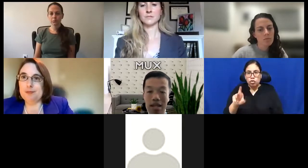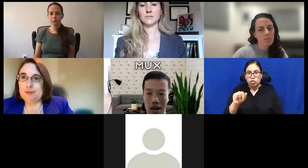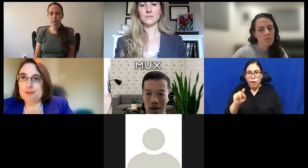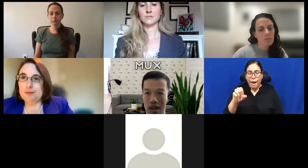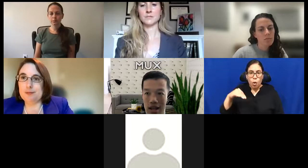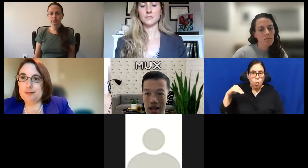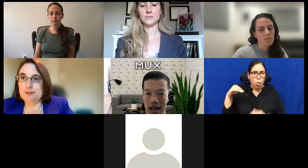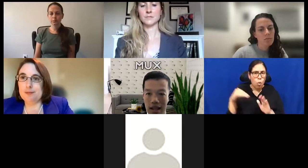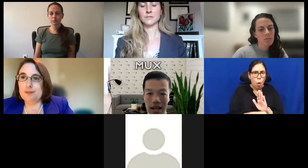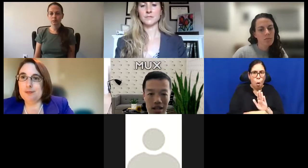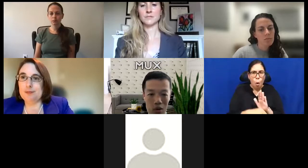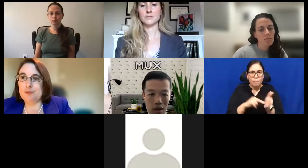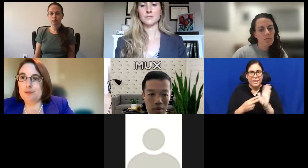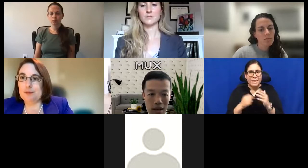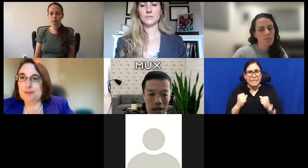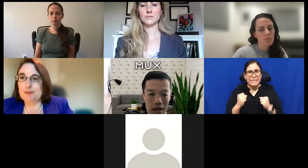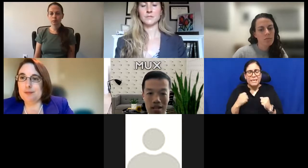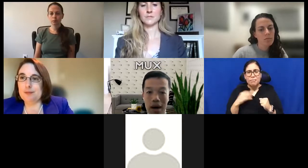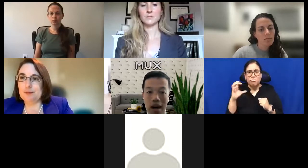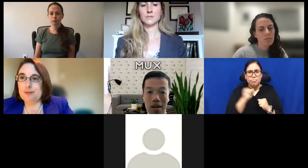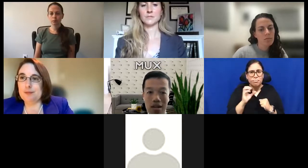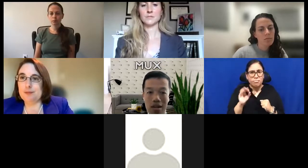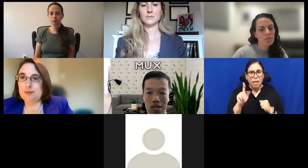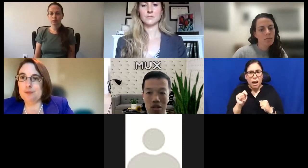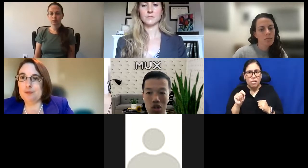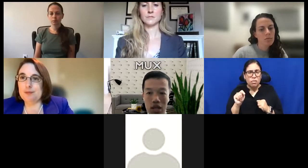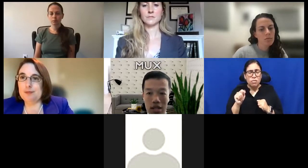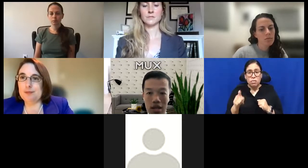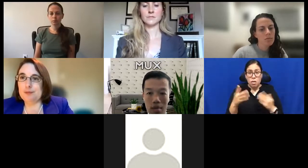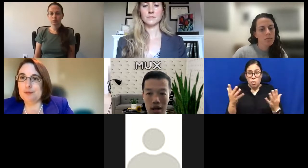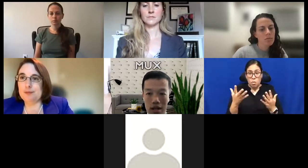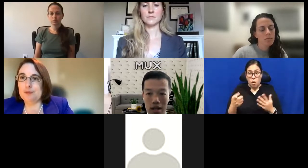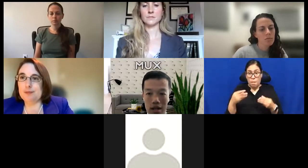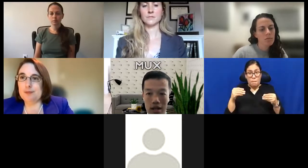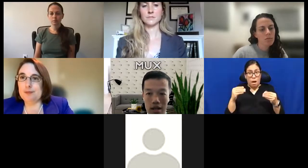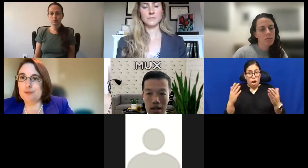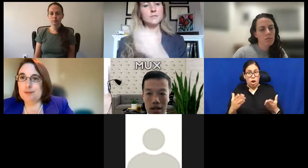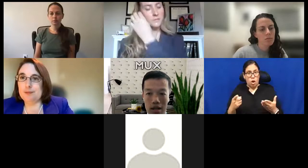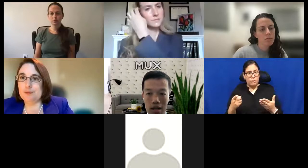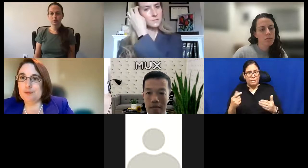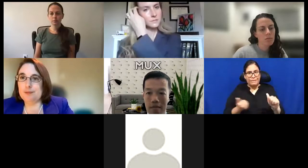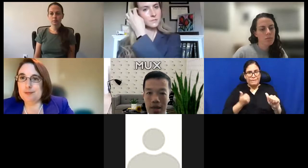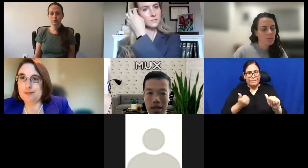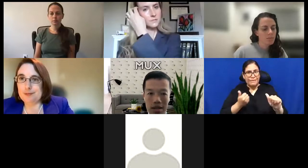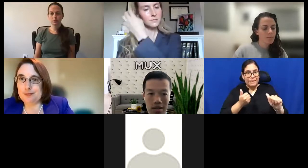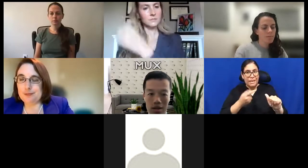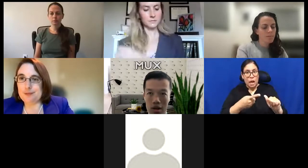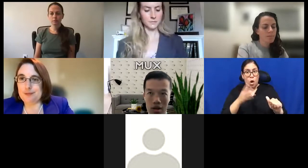you're missing out. And the last thing you want to be as a buyer is chasing a market that's going